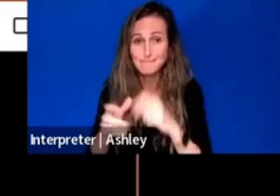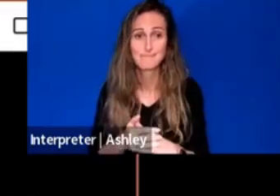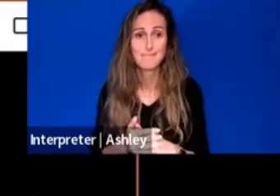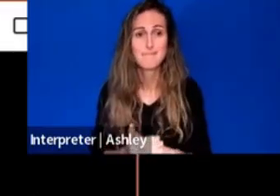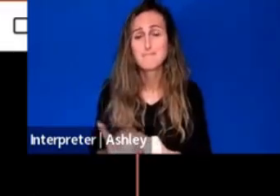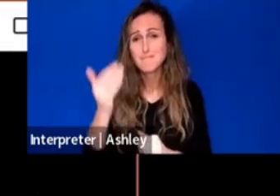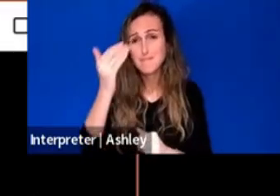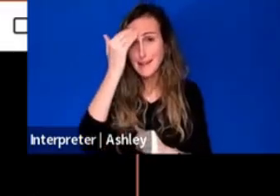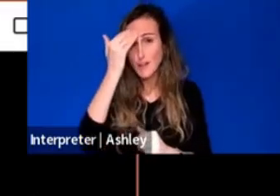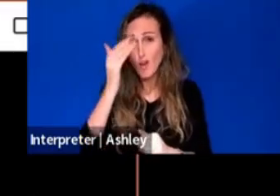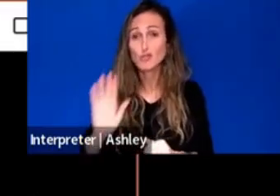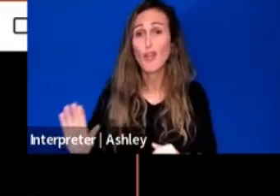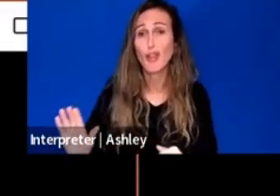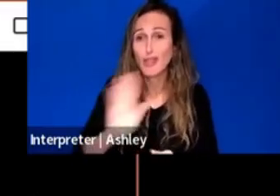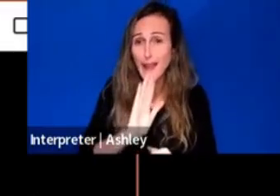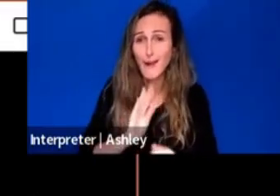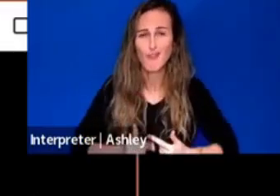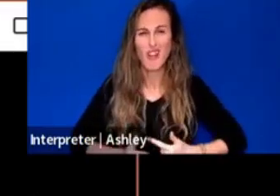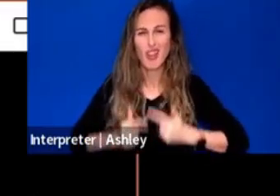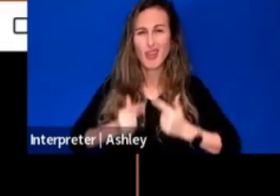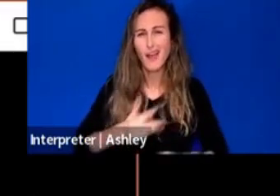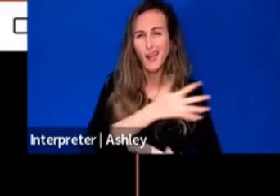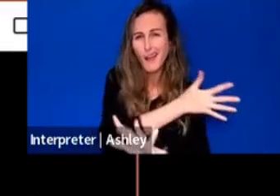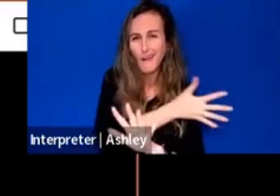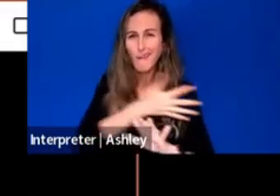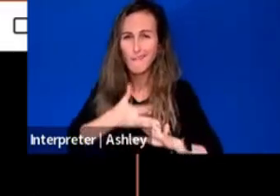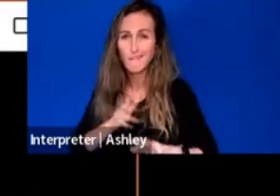Respectfully challenge, it is not personal.